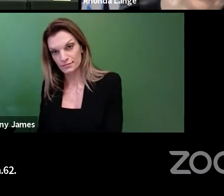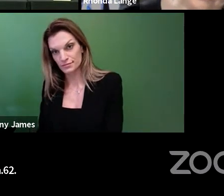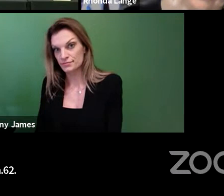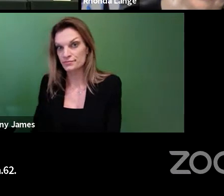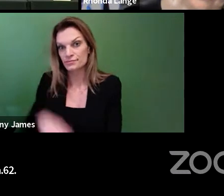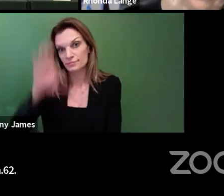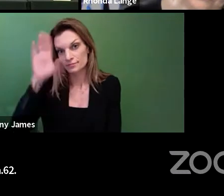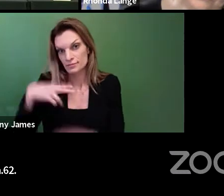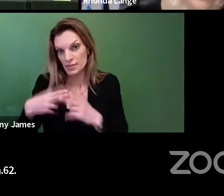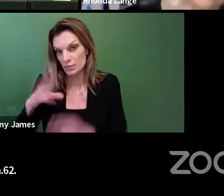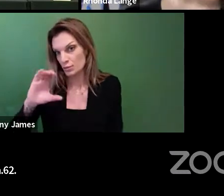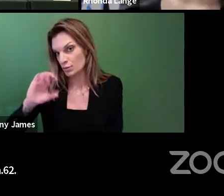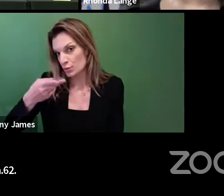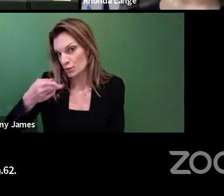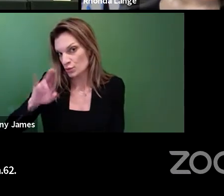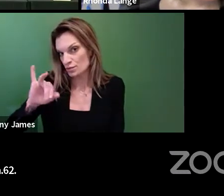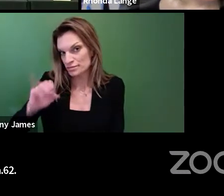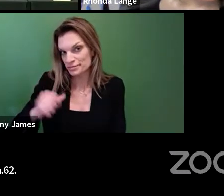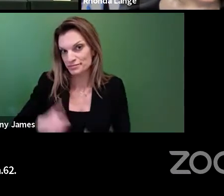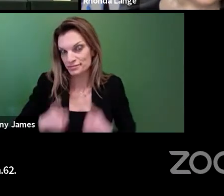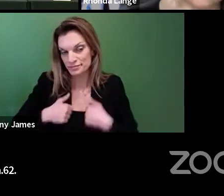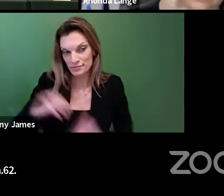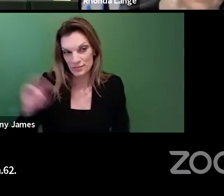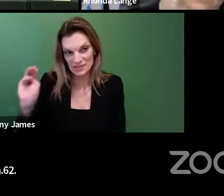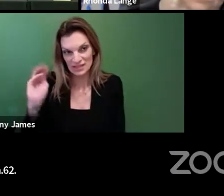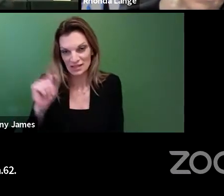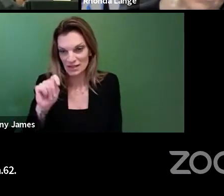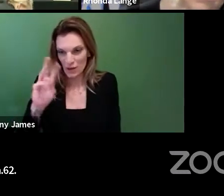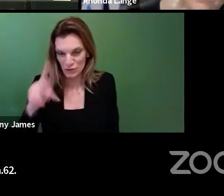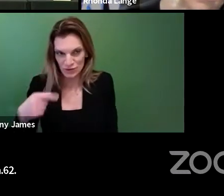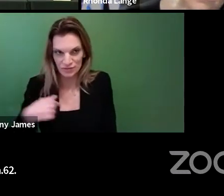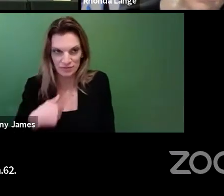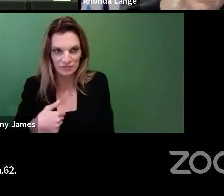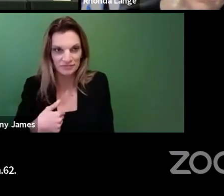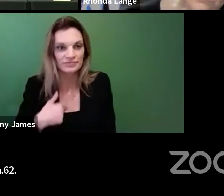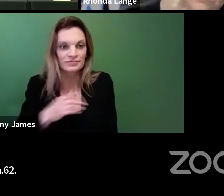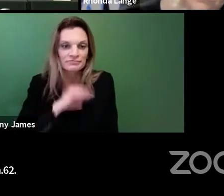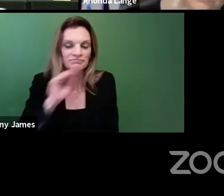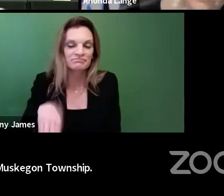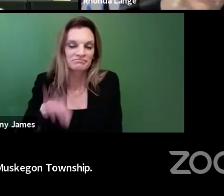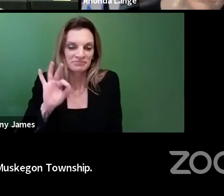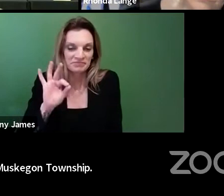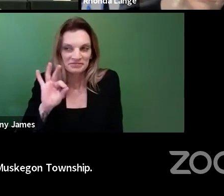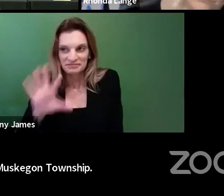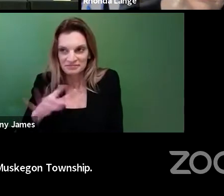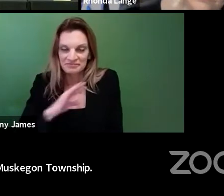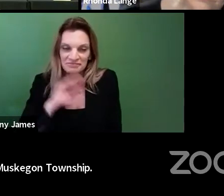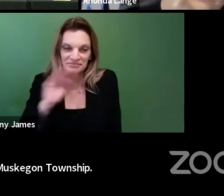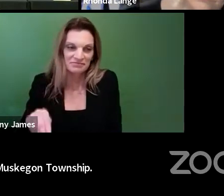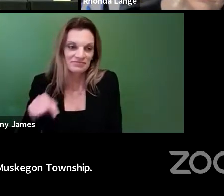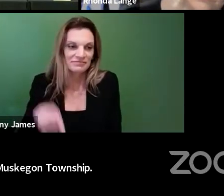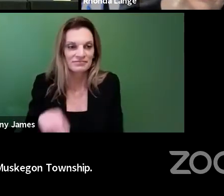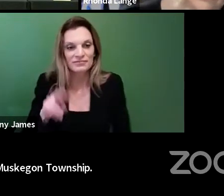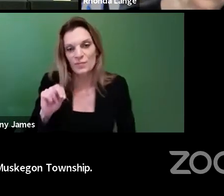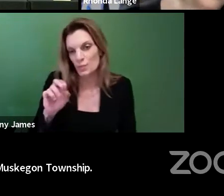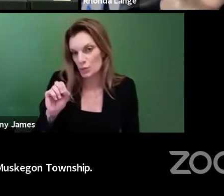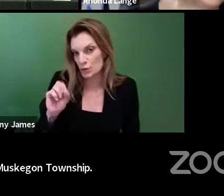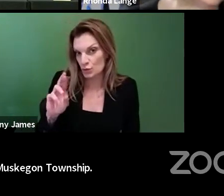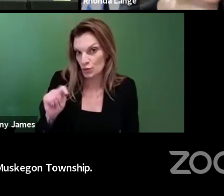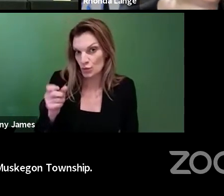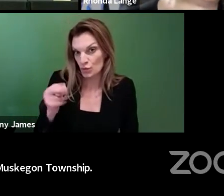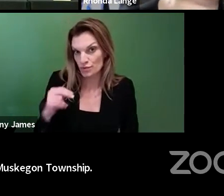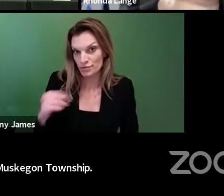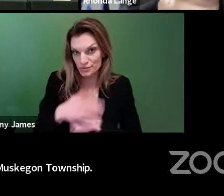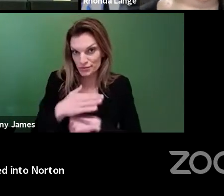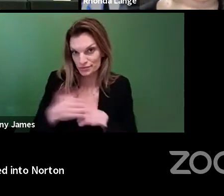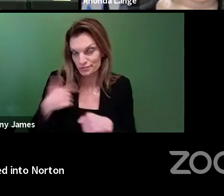Hi, my name is Chris Kyla. I live in Muskegon Township. I moved here in 95. I moved into Norton Shores. I raised four kids